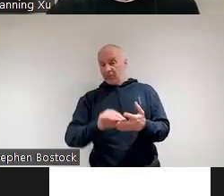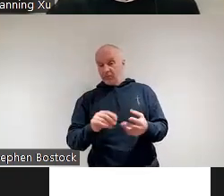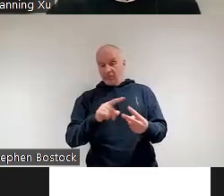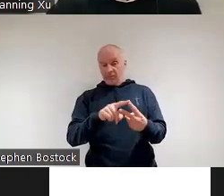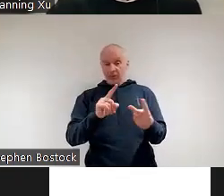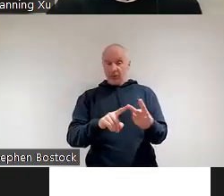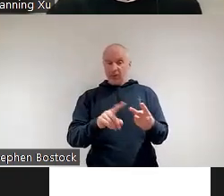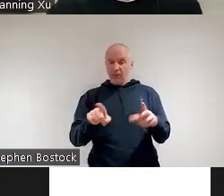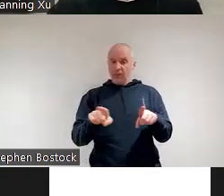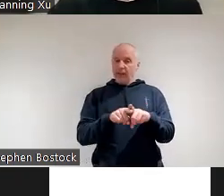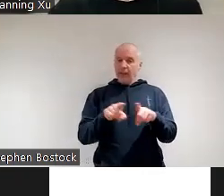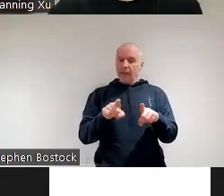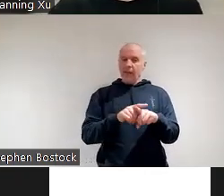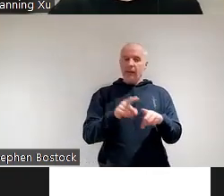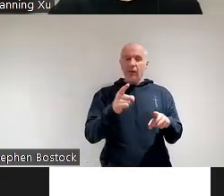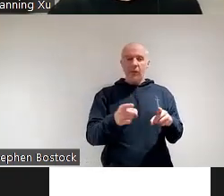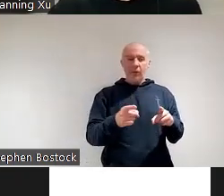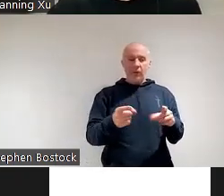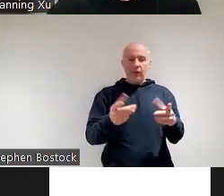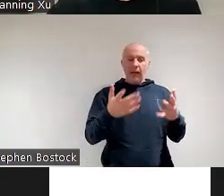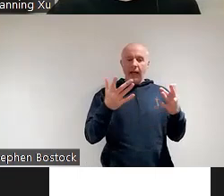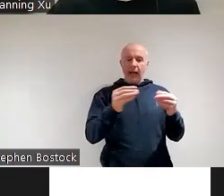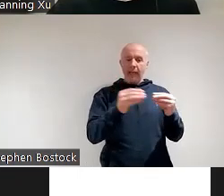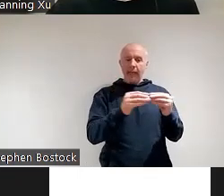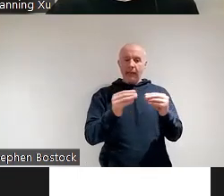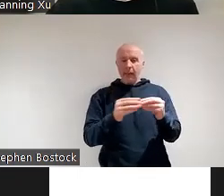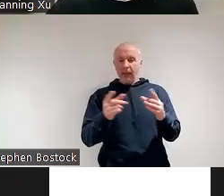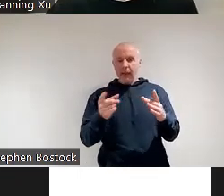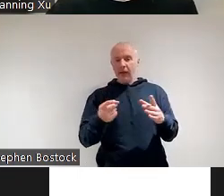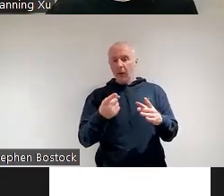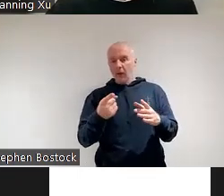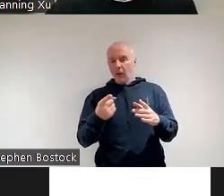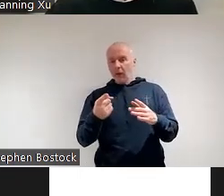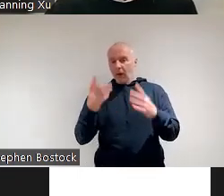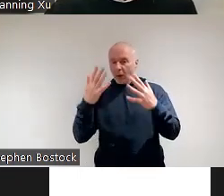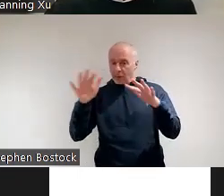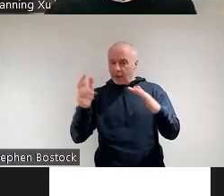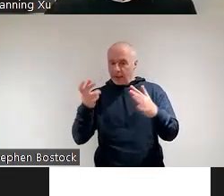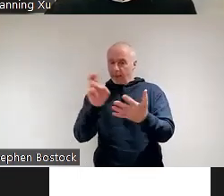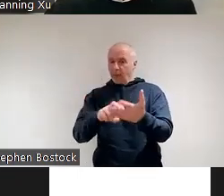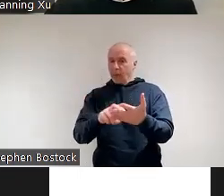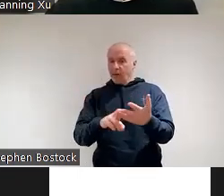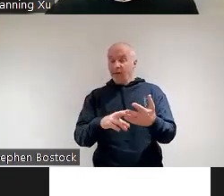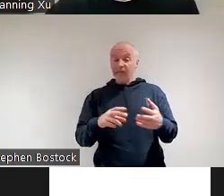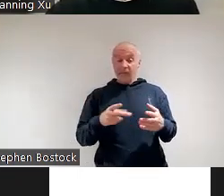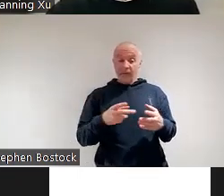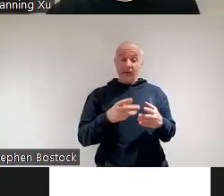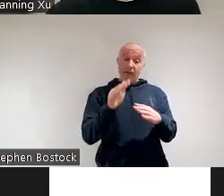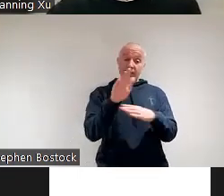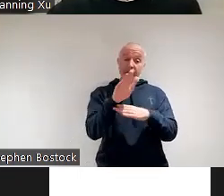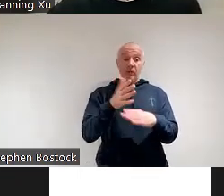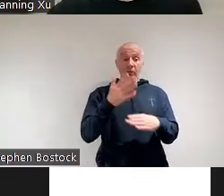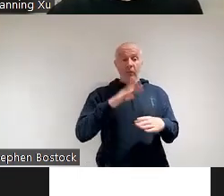or Booking.com to track all the hotels or accommodations. You don't have to go to too many different apps.